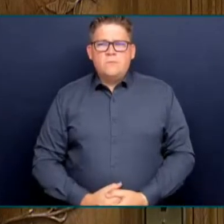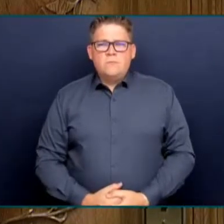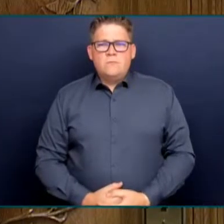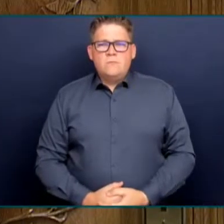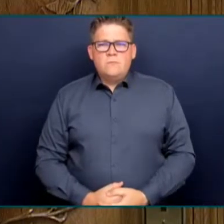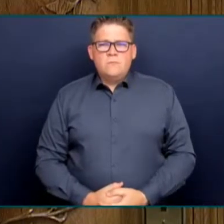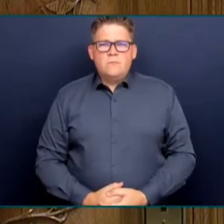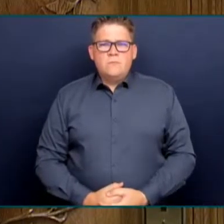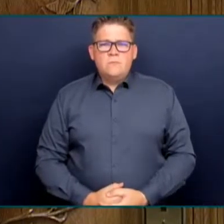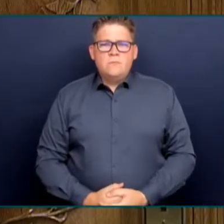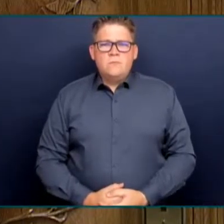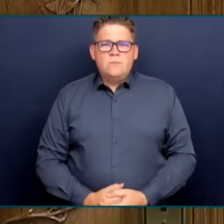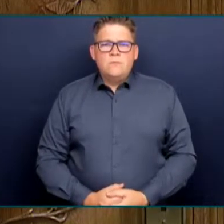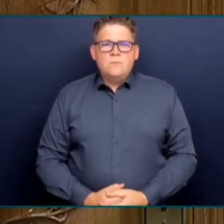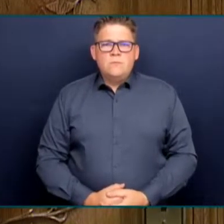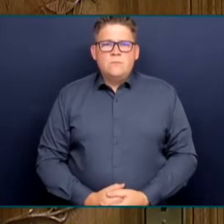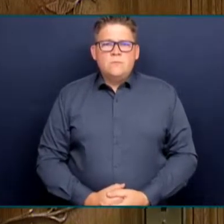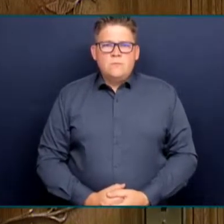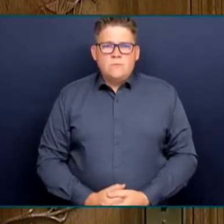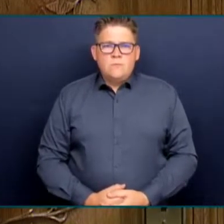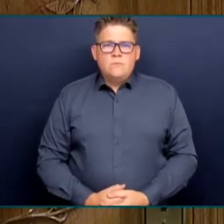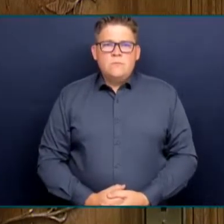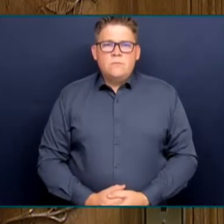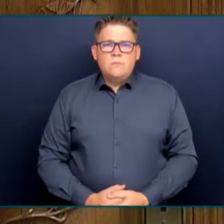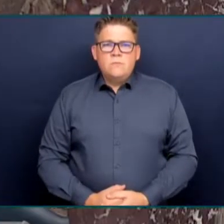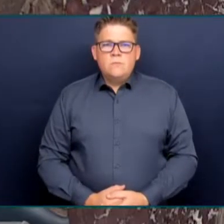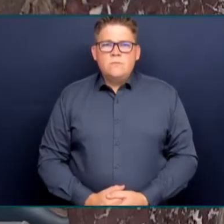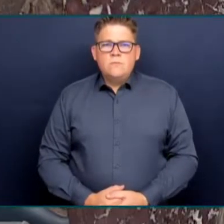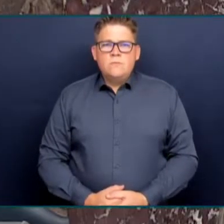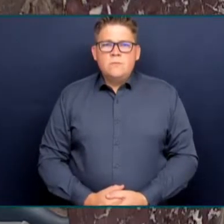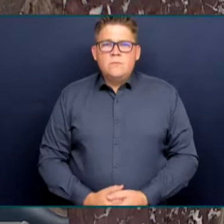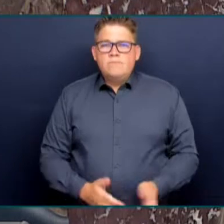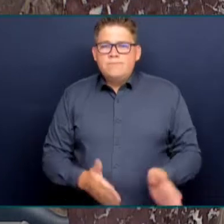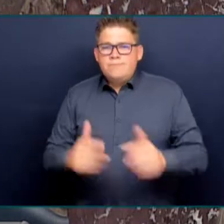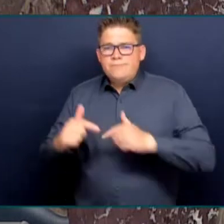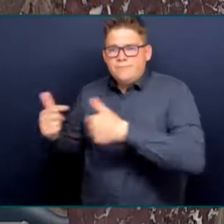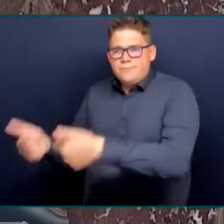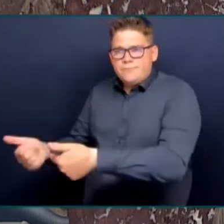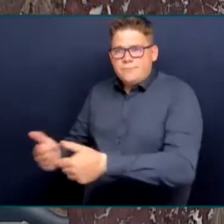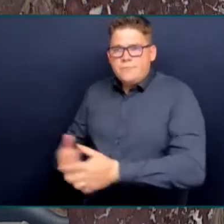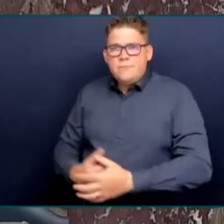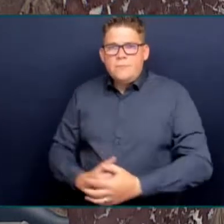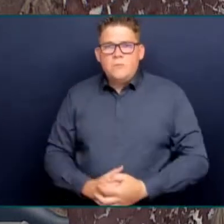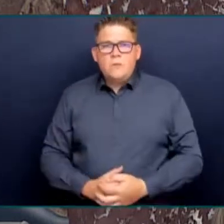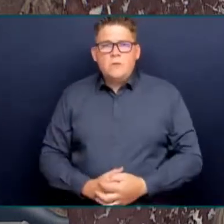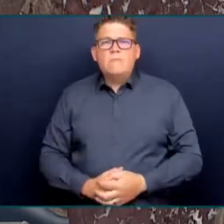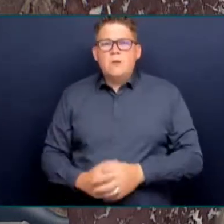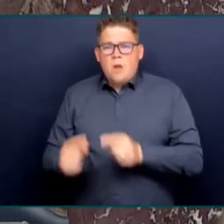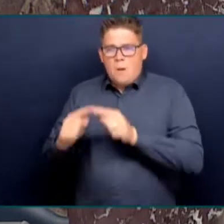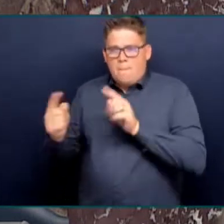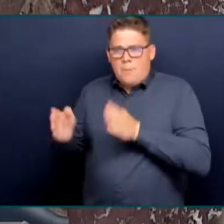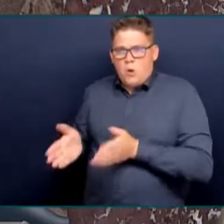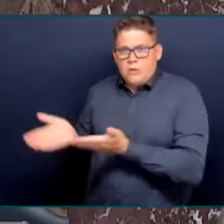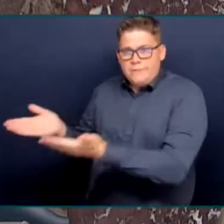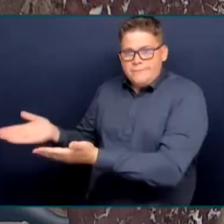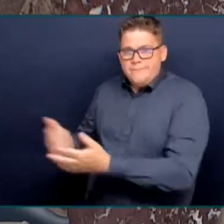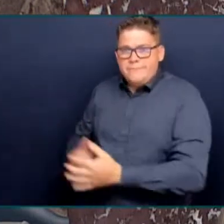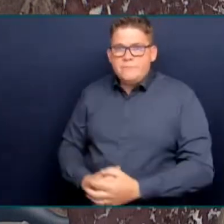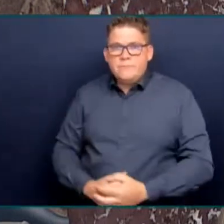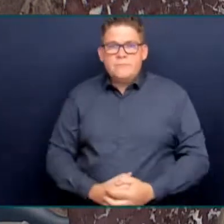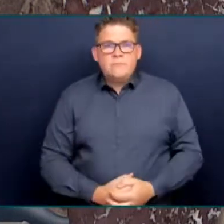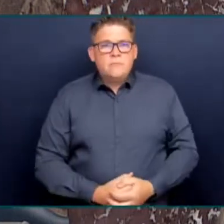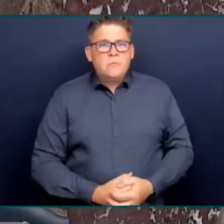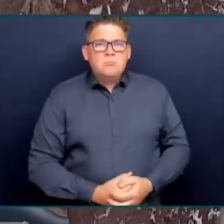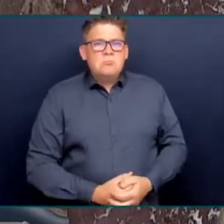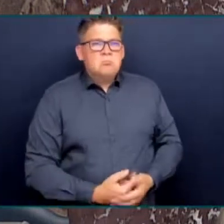Leader of the Official Opposition, supplemental. Thank you, Mr. Speaker. Mr. Speaker, it's not about the healthcare workers. We know they are